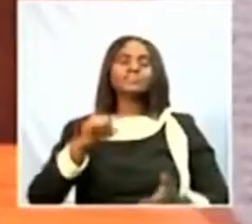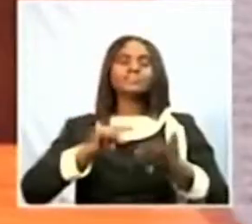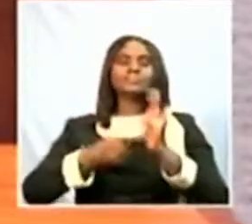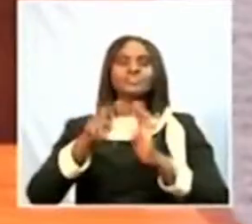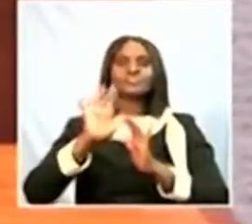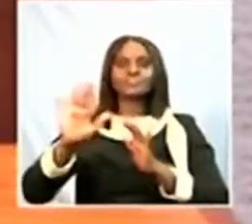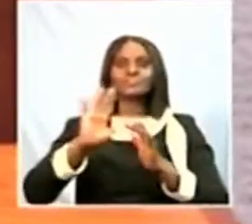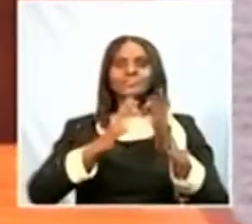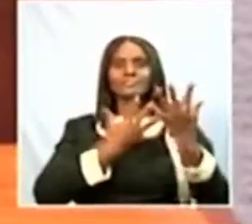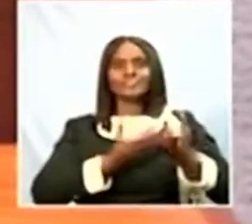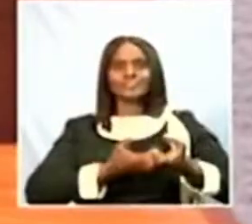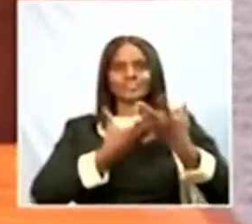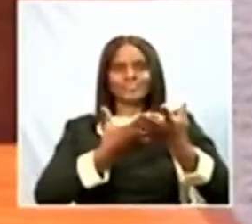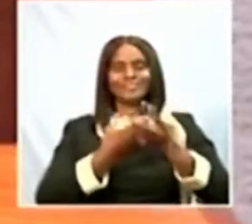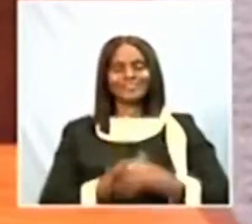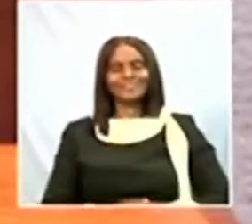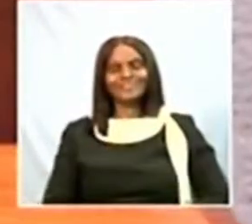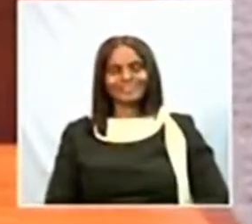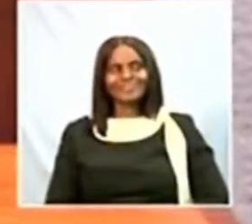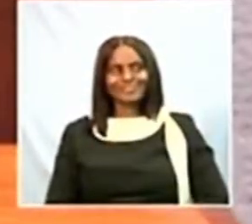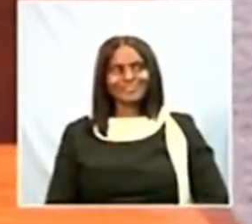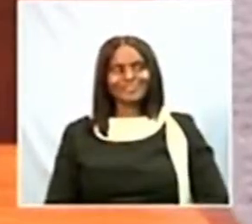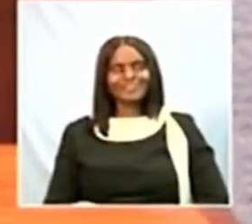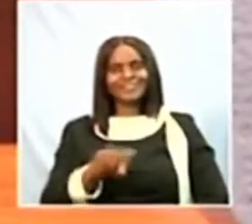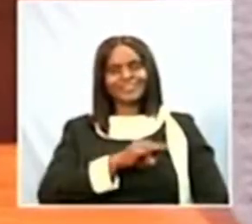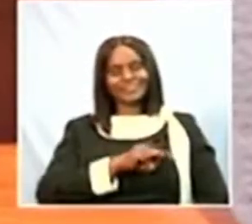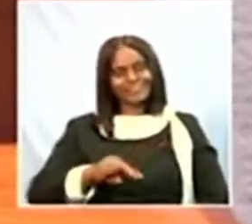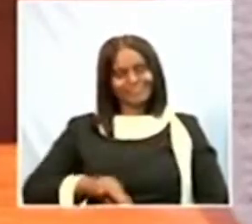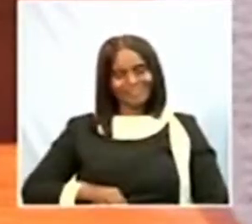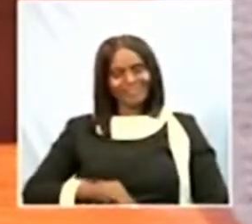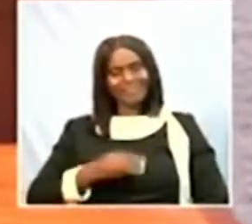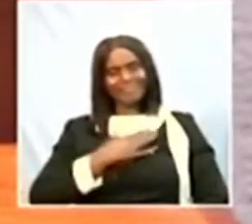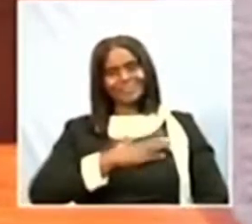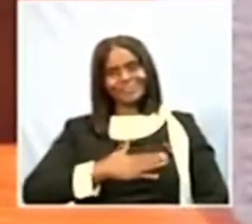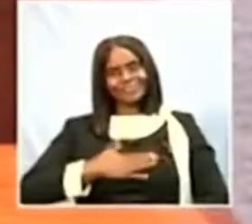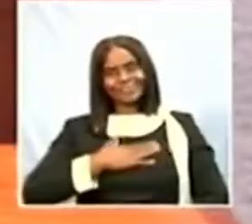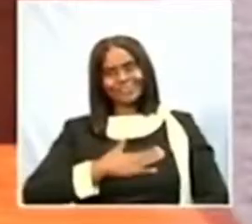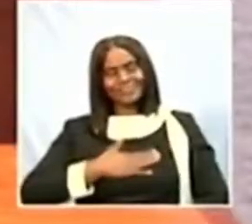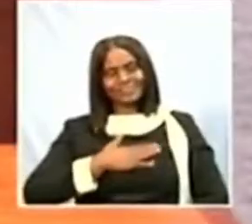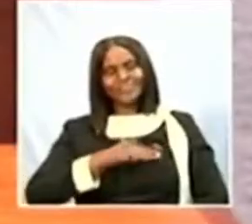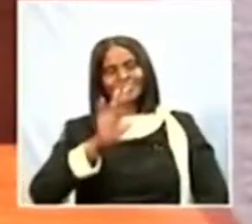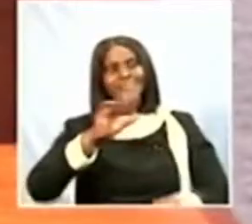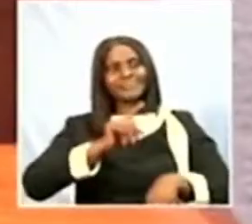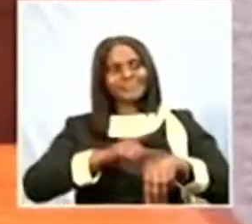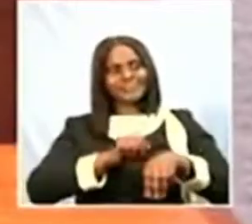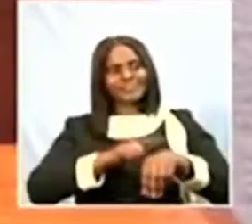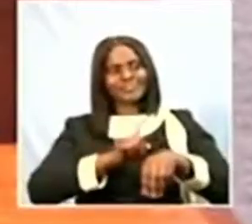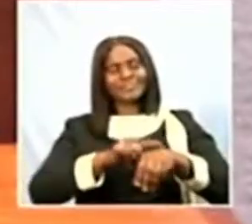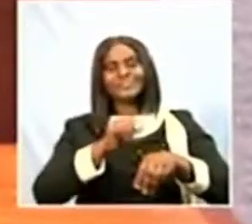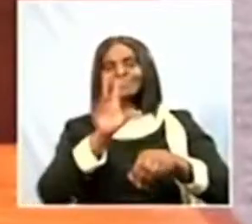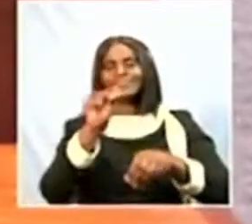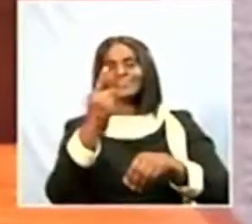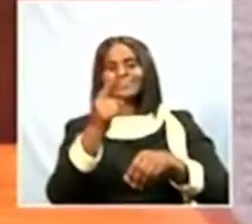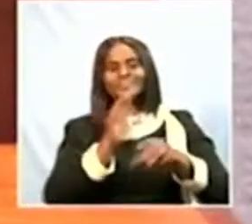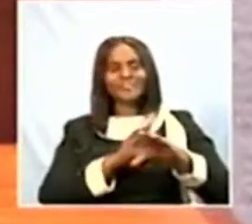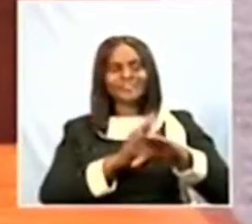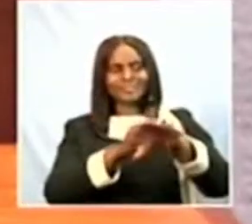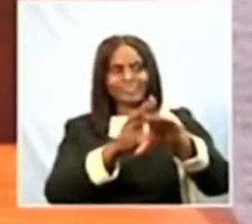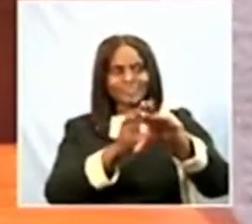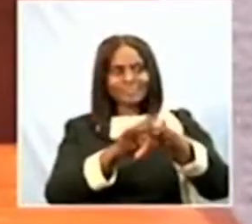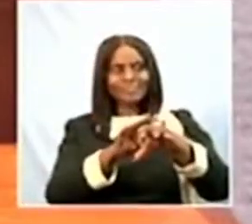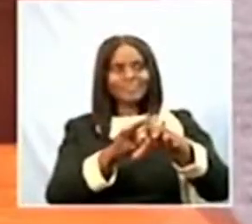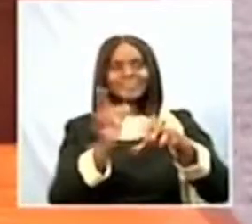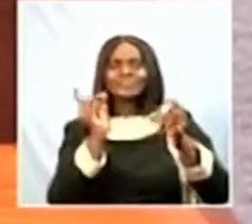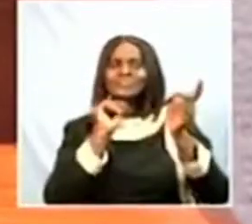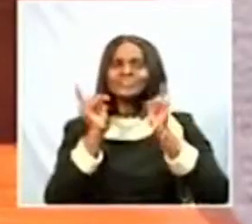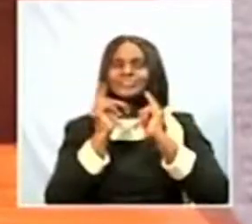You can take your seat. Honorable Member, please take your time. Nobody is chasing you because none of us can hear what you're